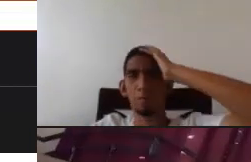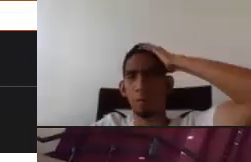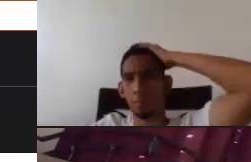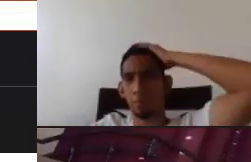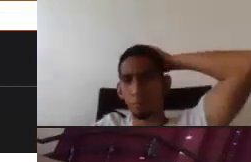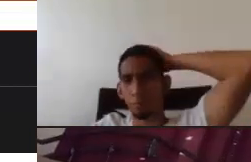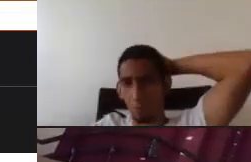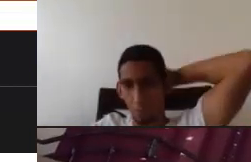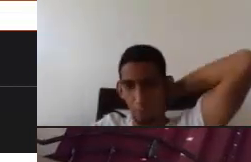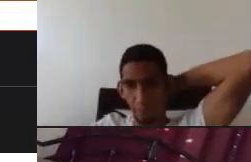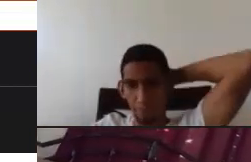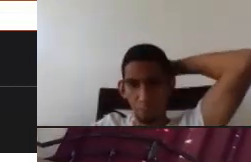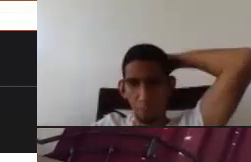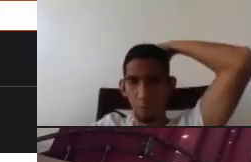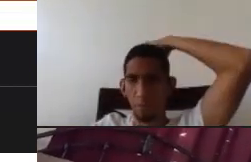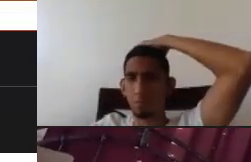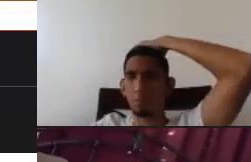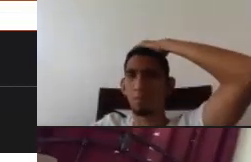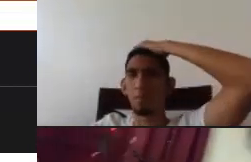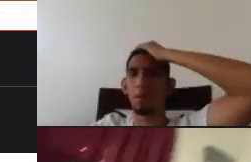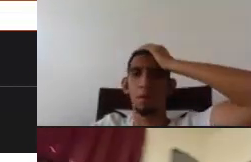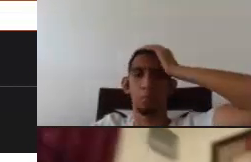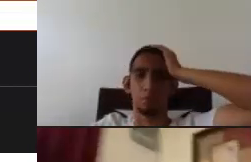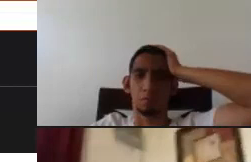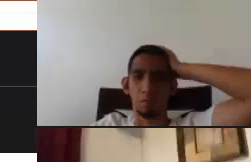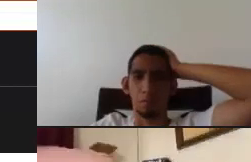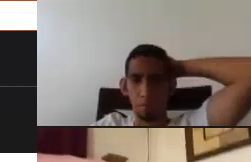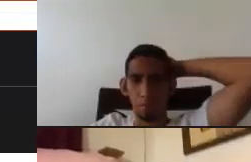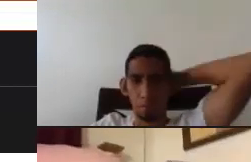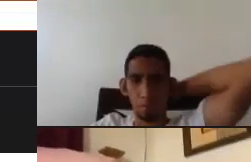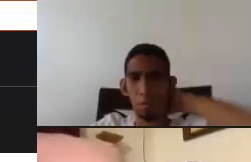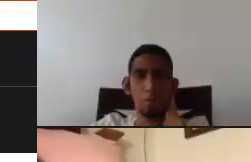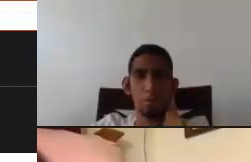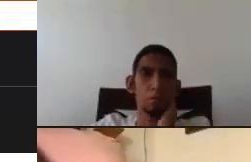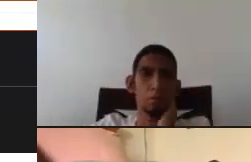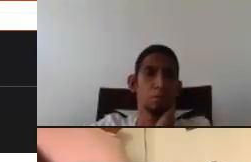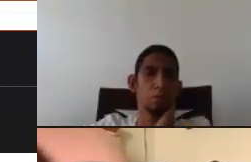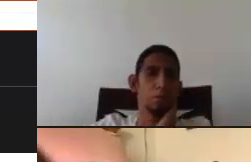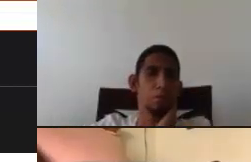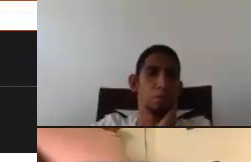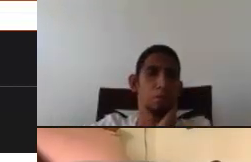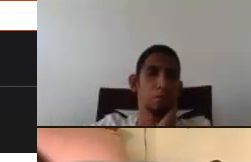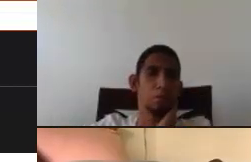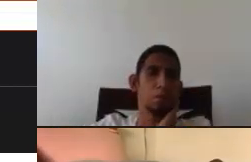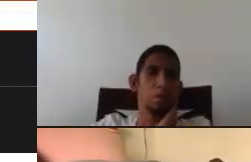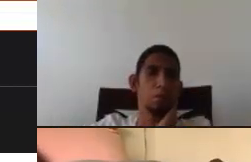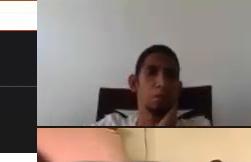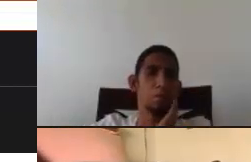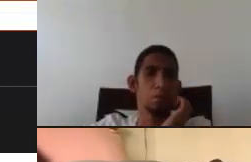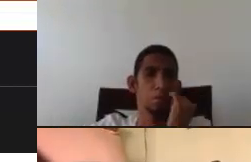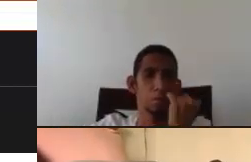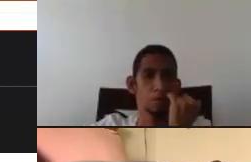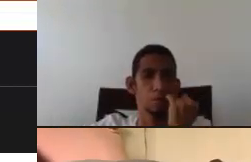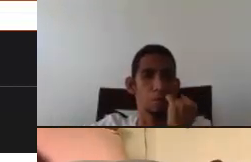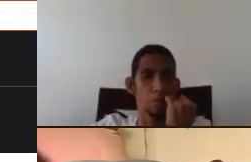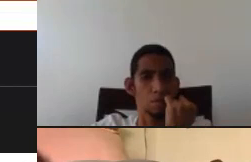research something, they'll be able to access this data. Now, with that understood, they also want to make sure that they're doing this in a responsible way. So